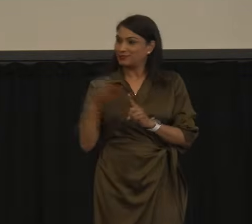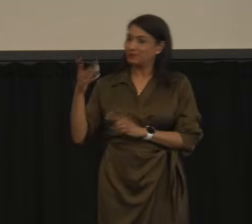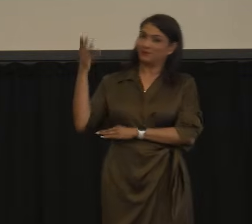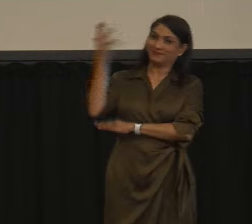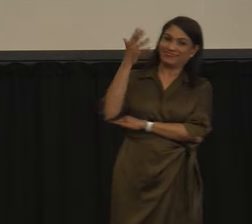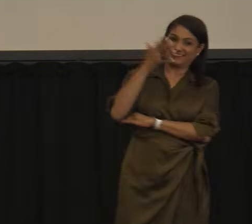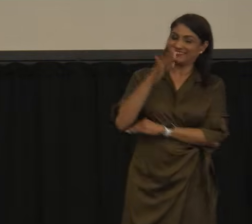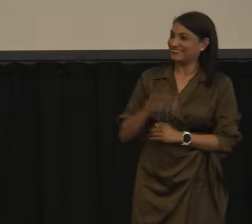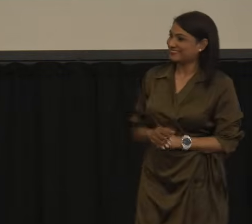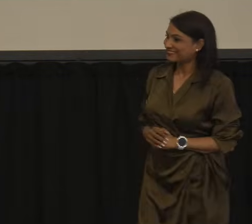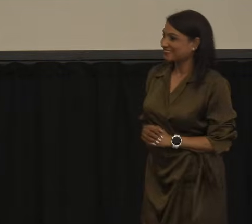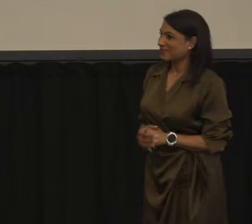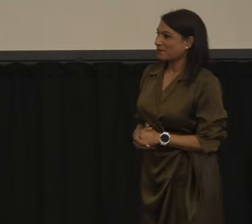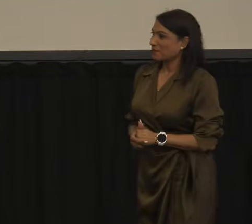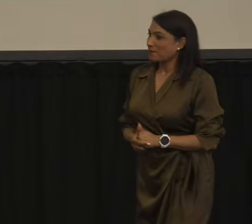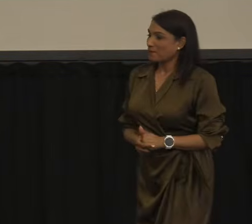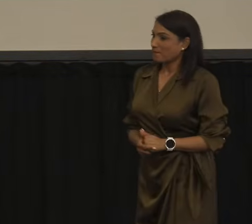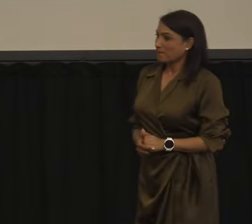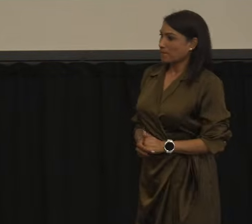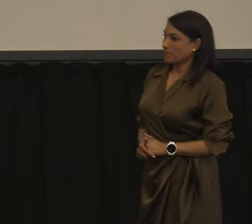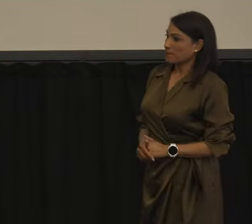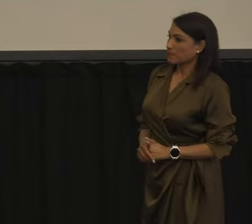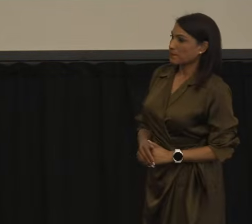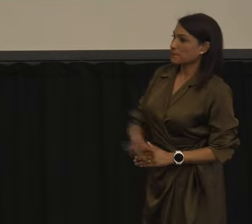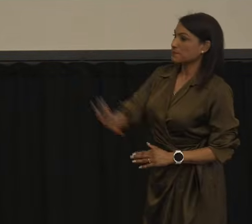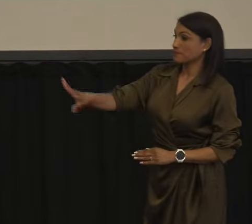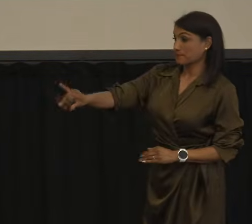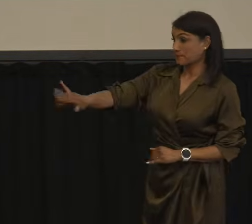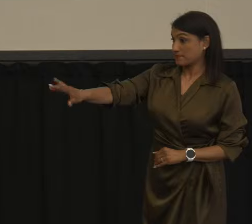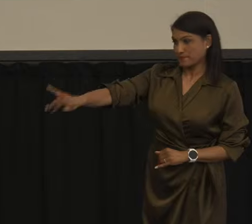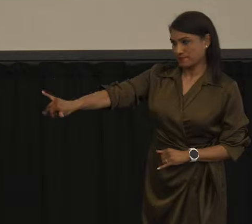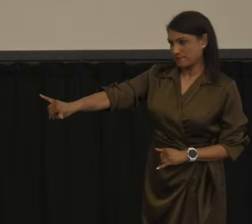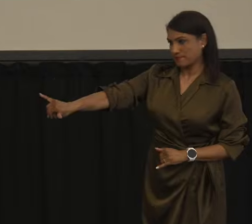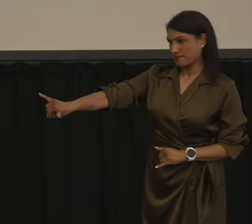stage and give us our closing remarks.